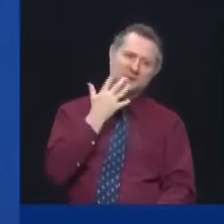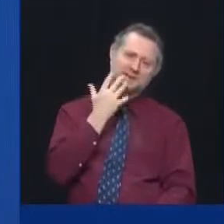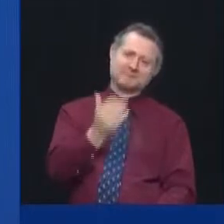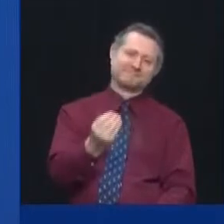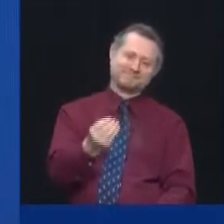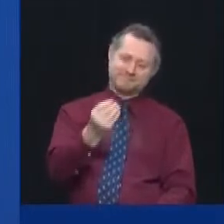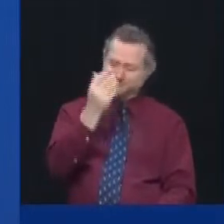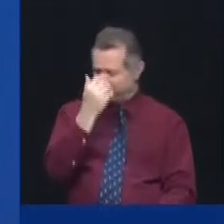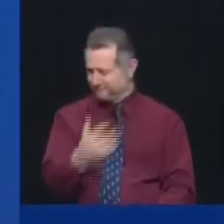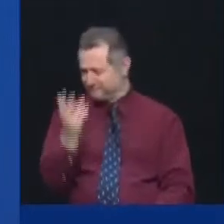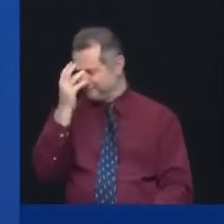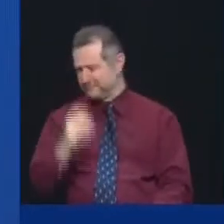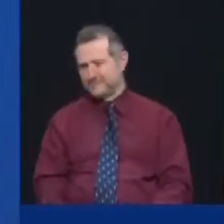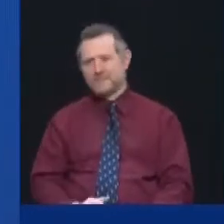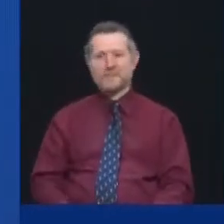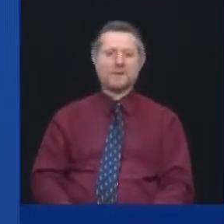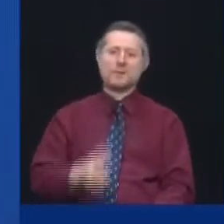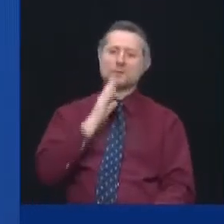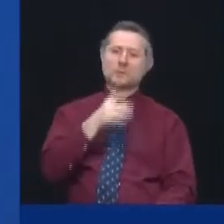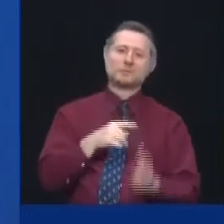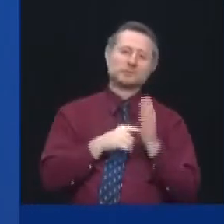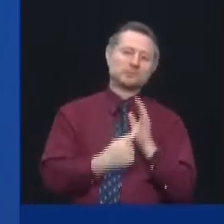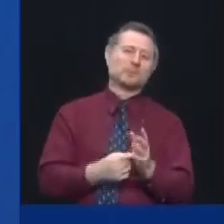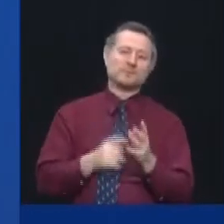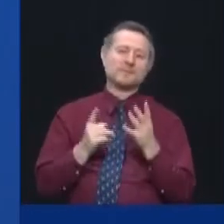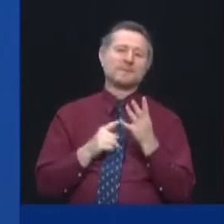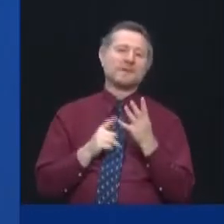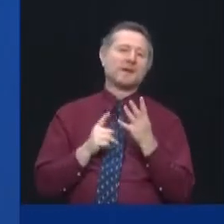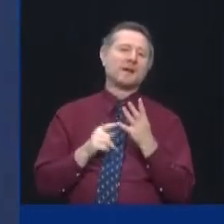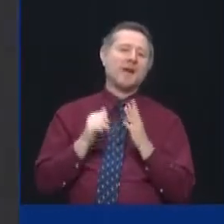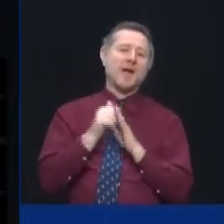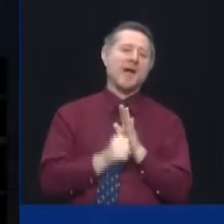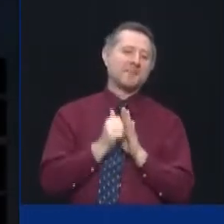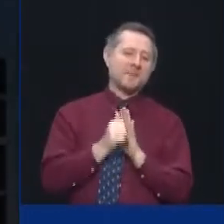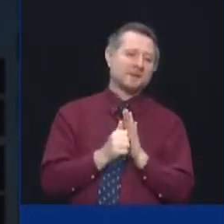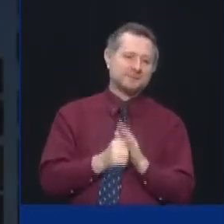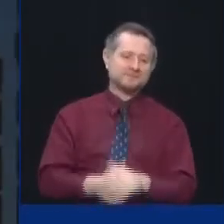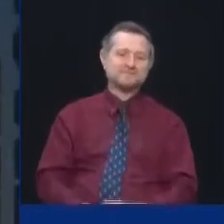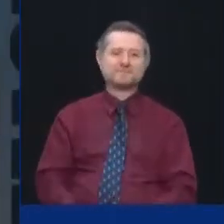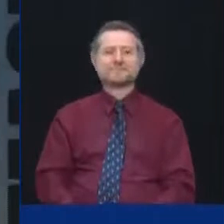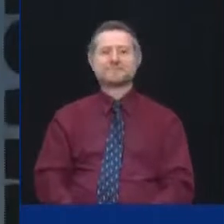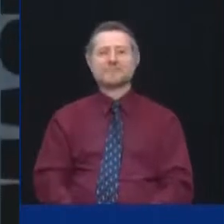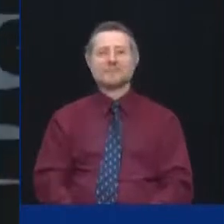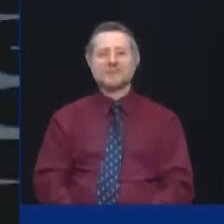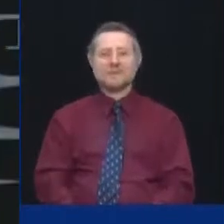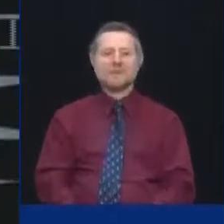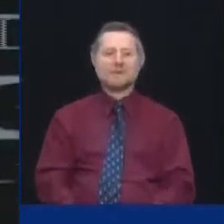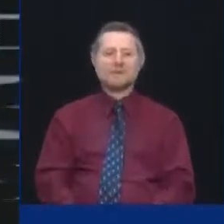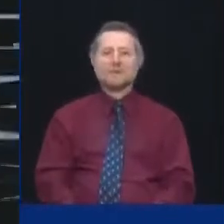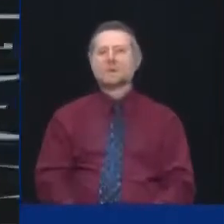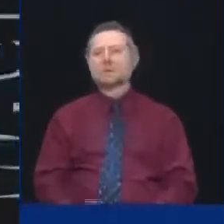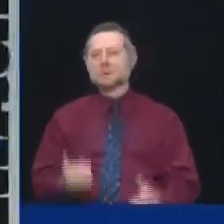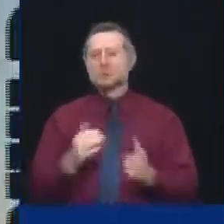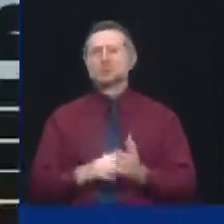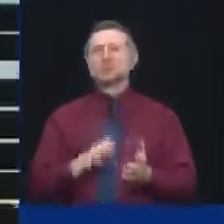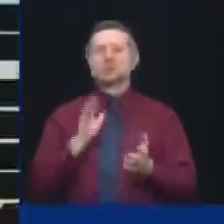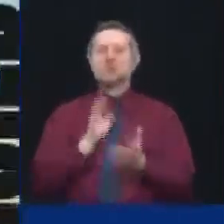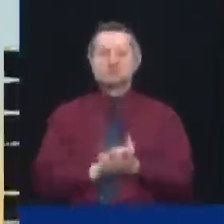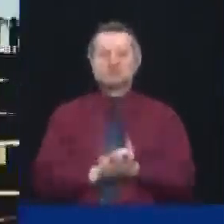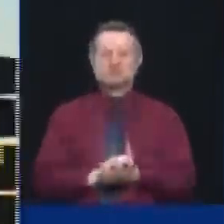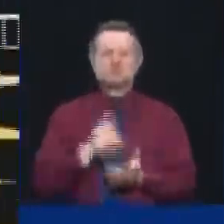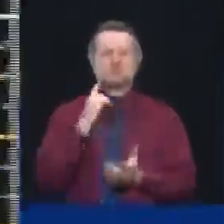generate our future. So today we're announcing the completion of the new expanded Javits Center, which is going to be